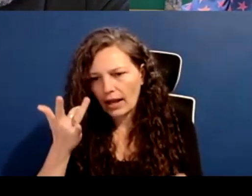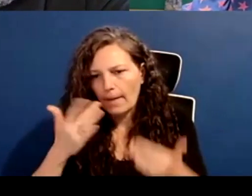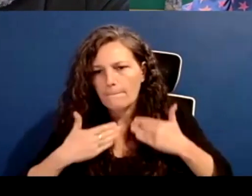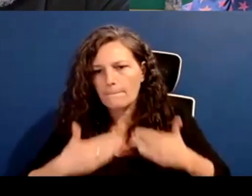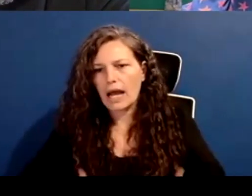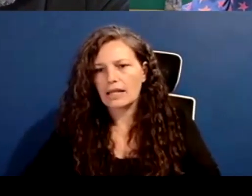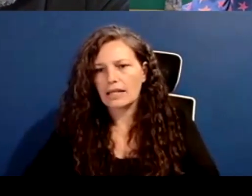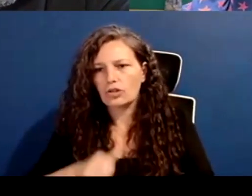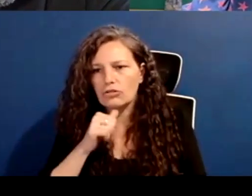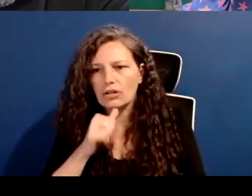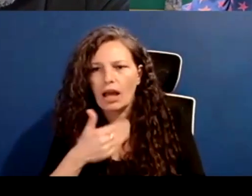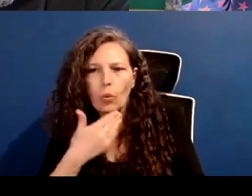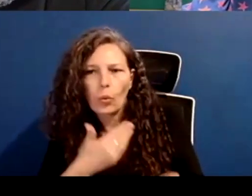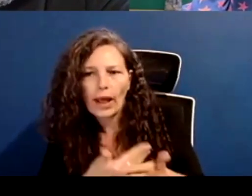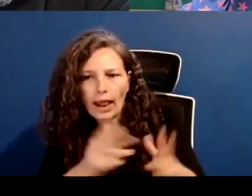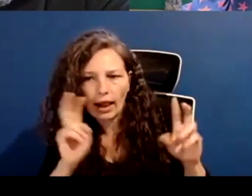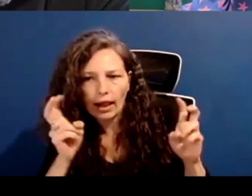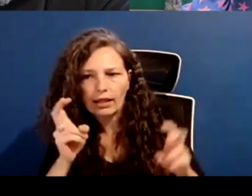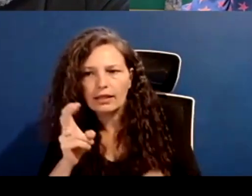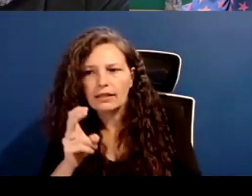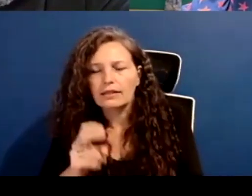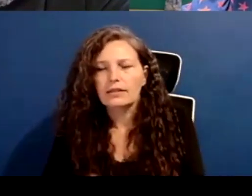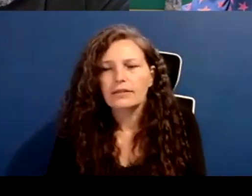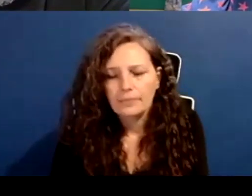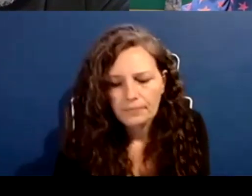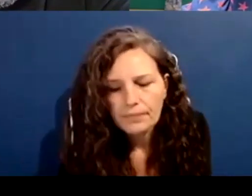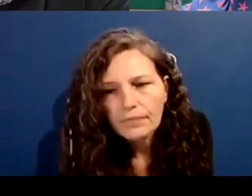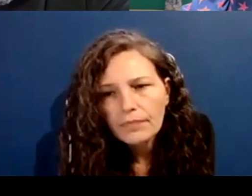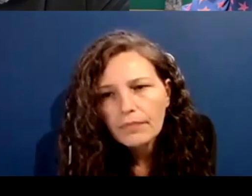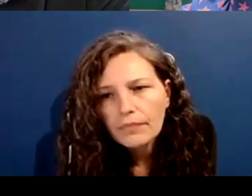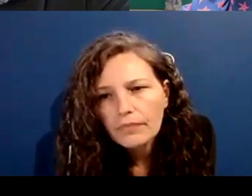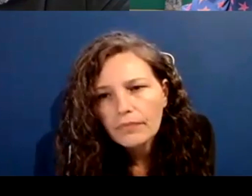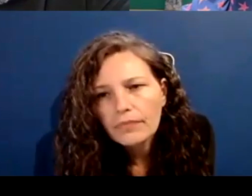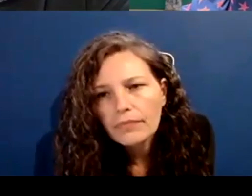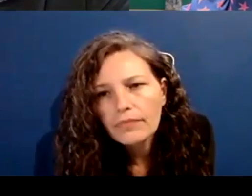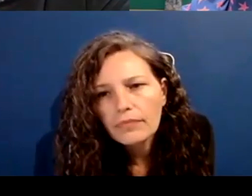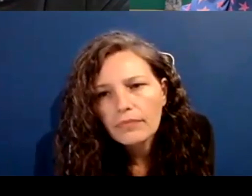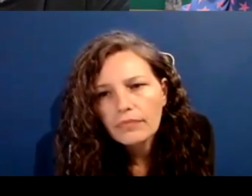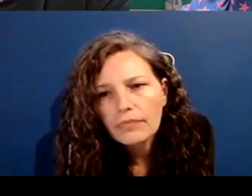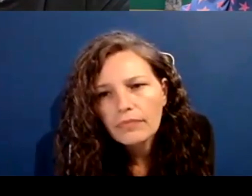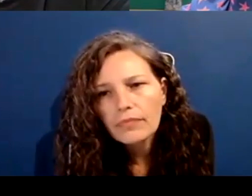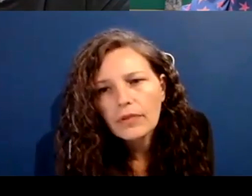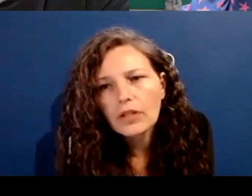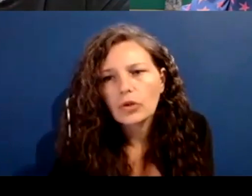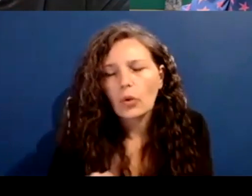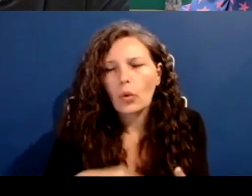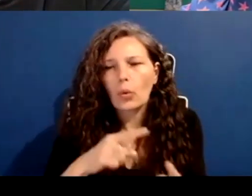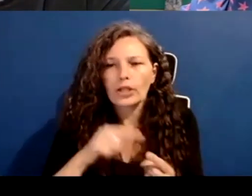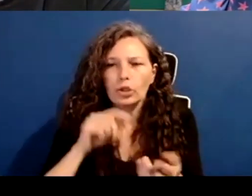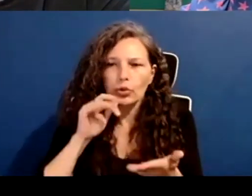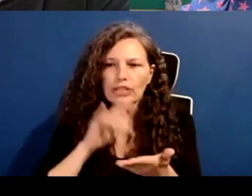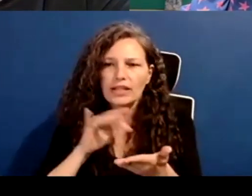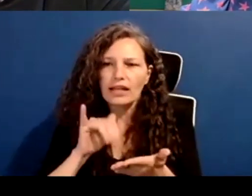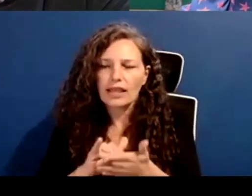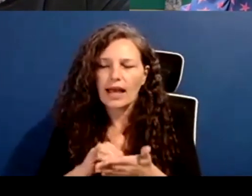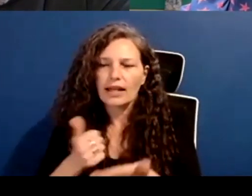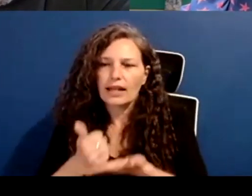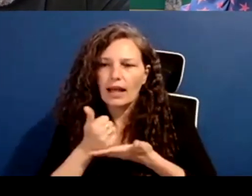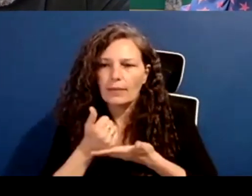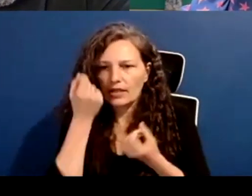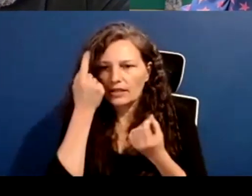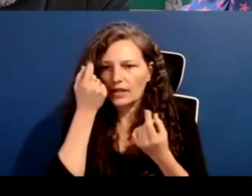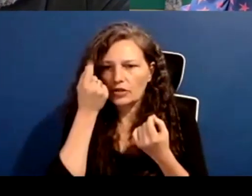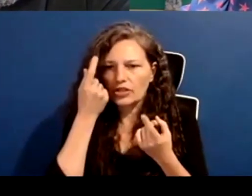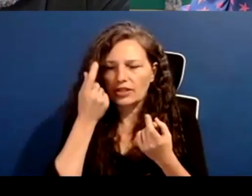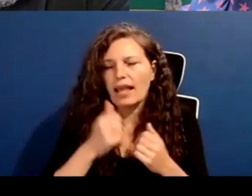something that actually, when we study, it becomes something that actually helps us to understand or engage